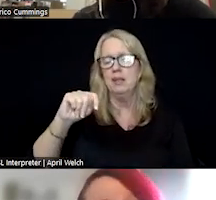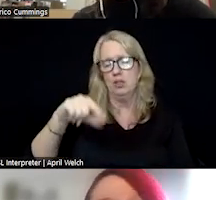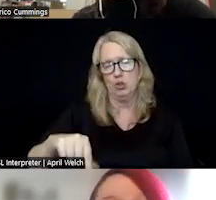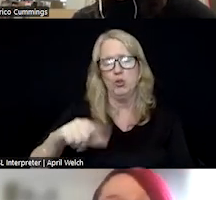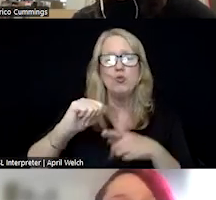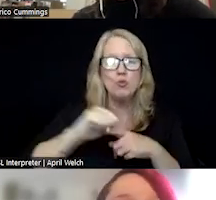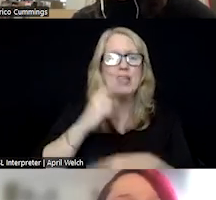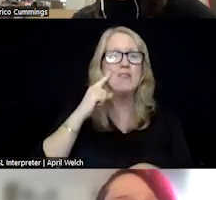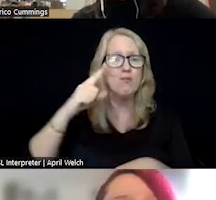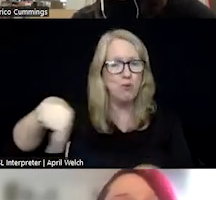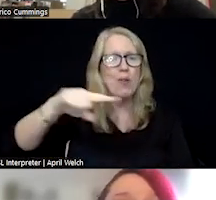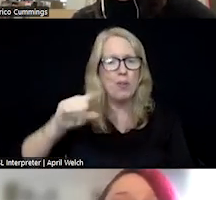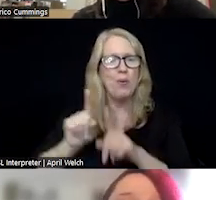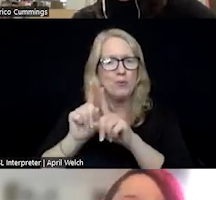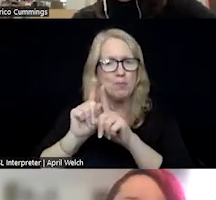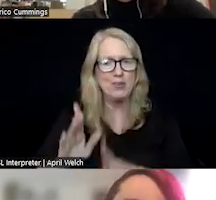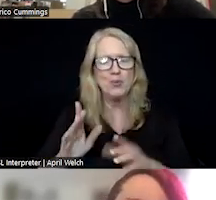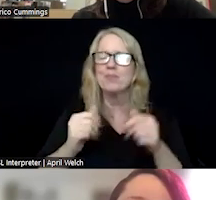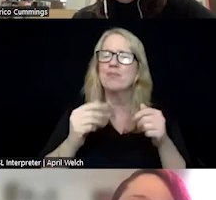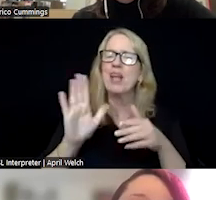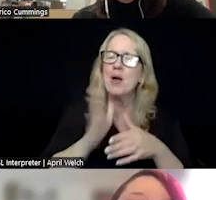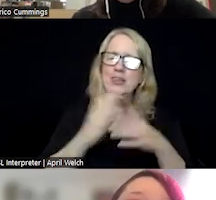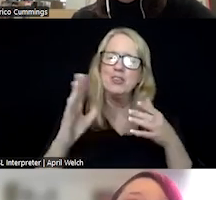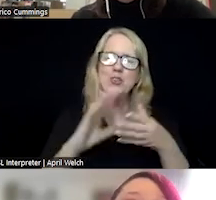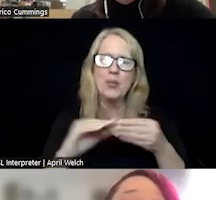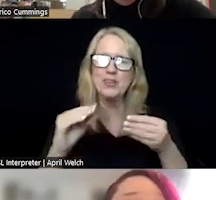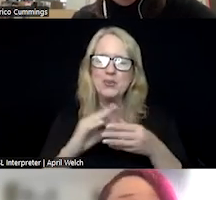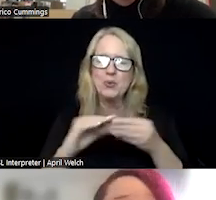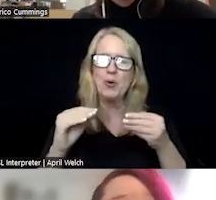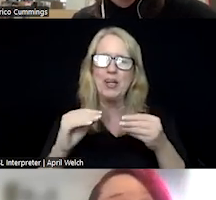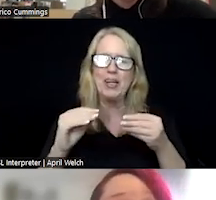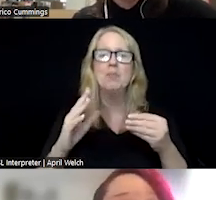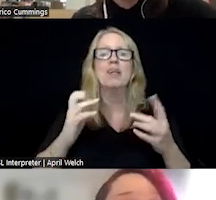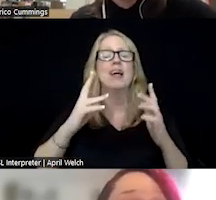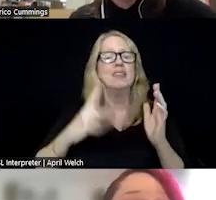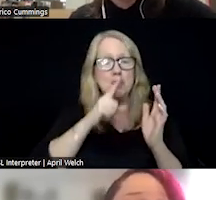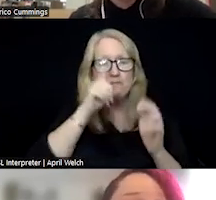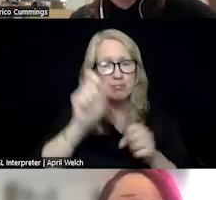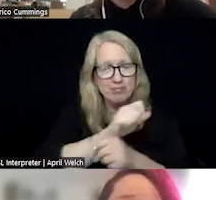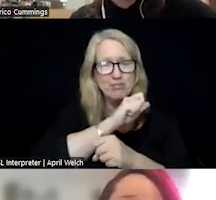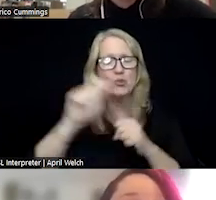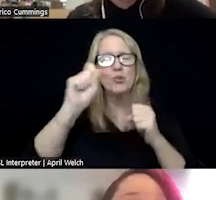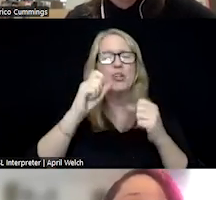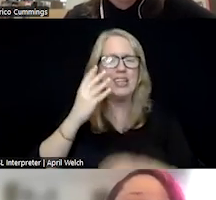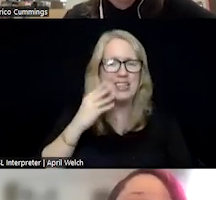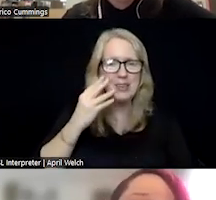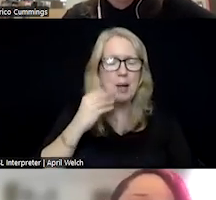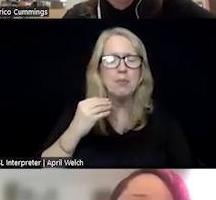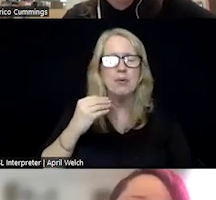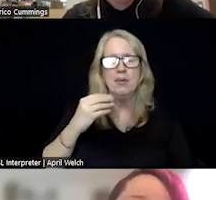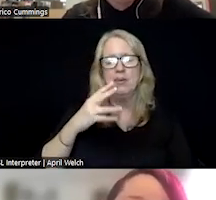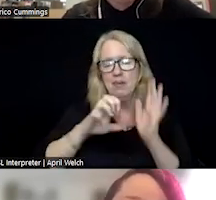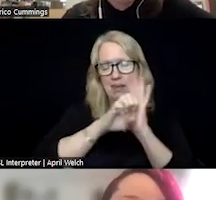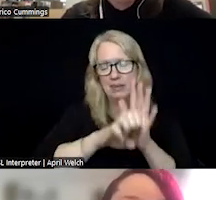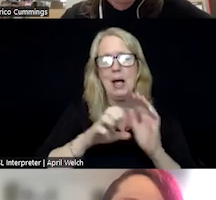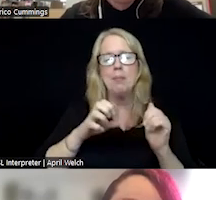mentors. And I wanted to share this story because it is a living example of what this work that Jericho Cummings